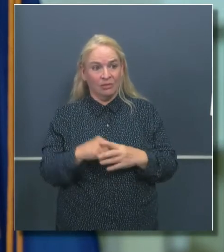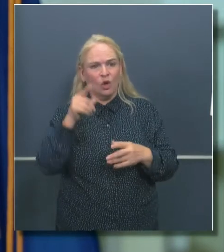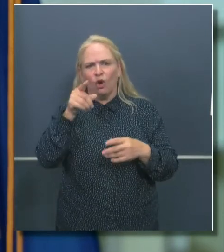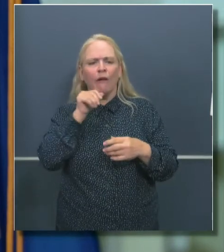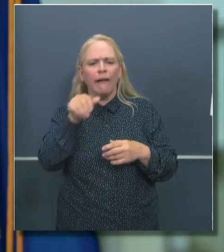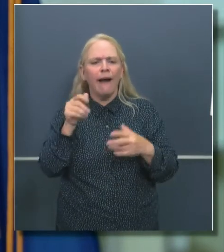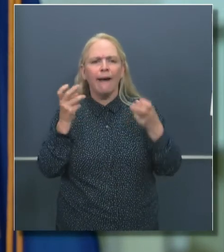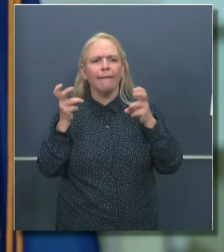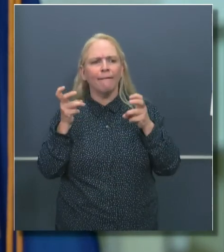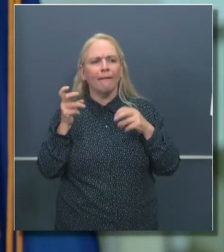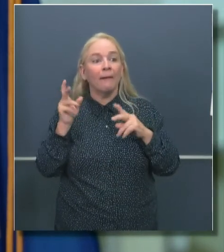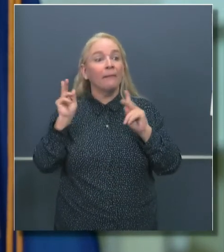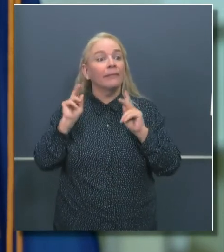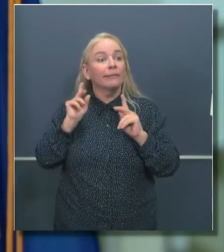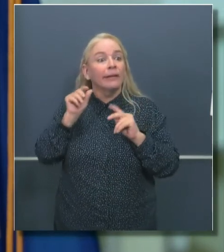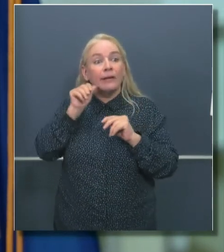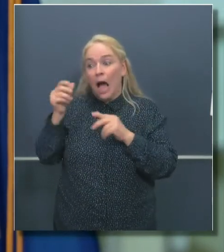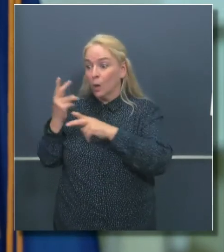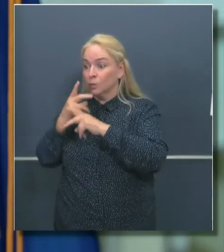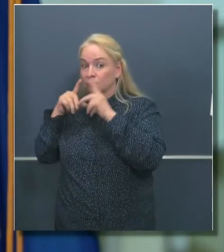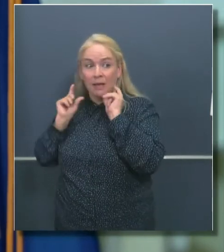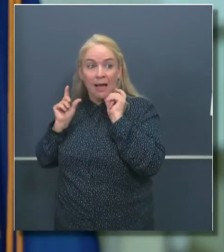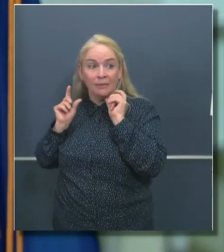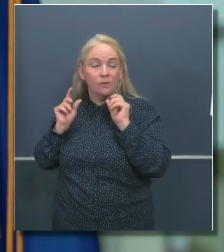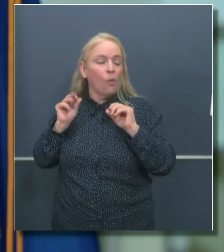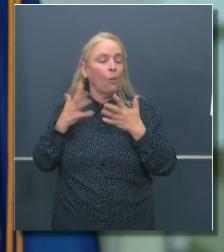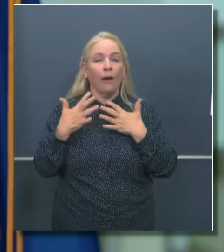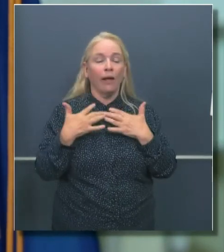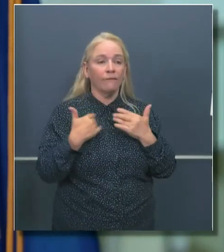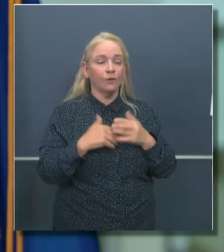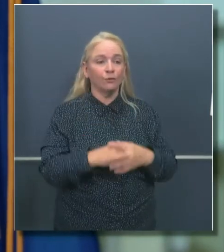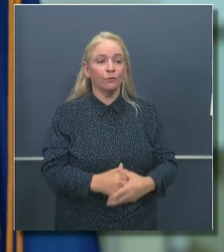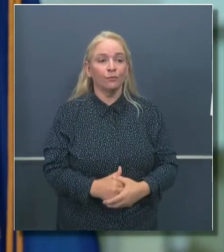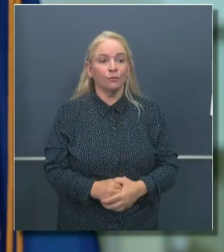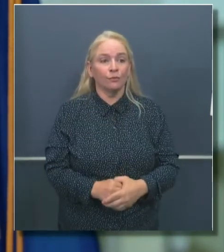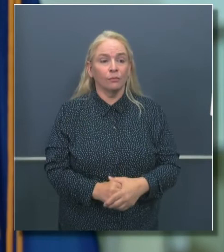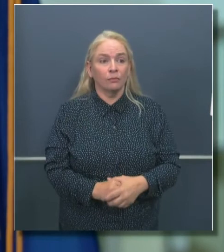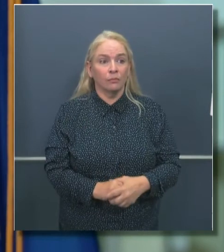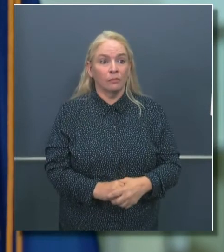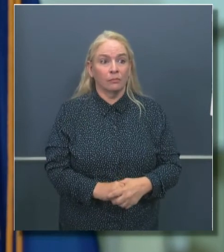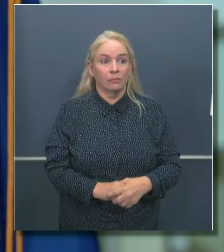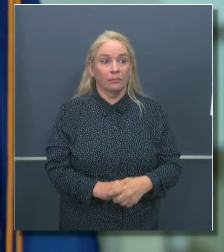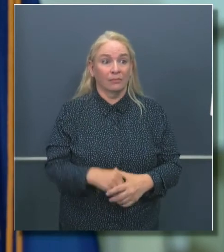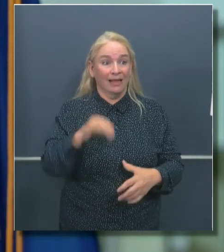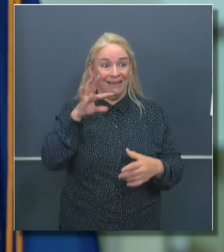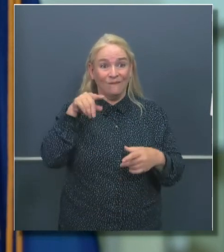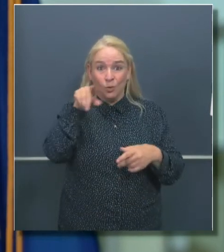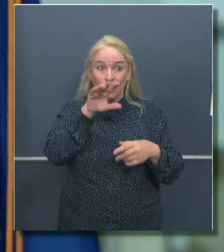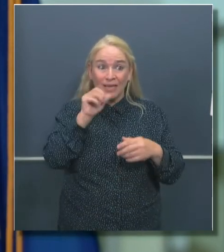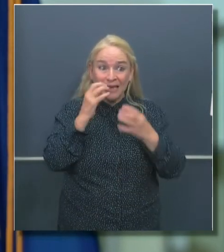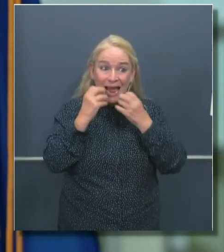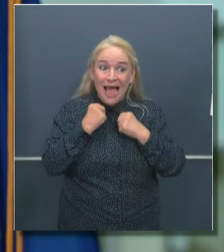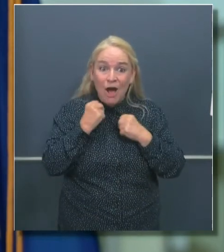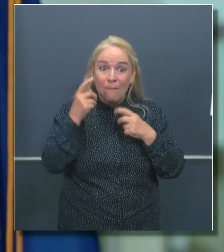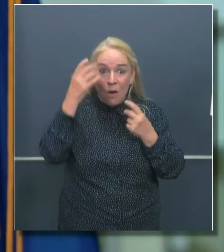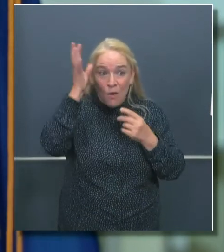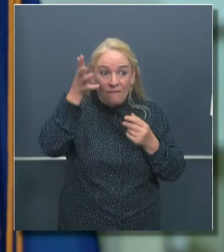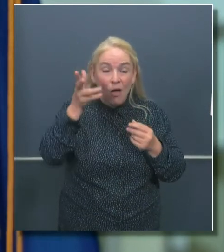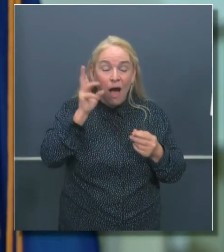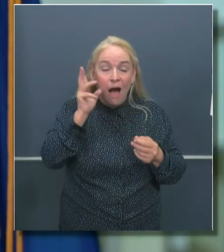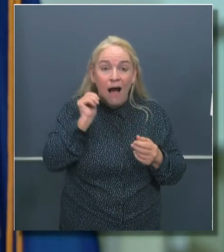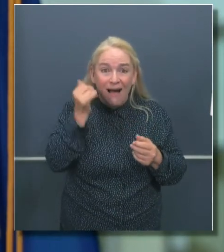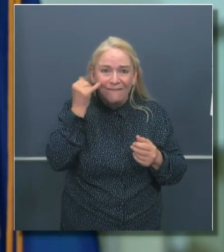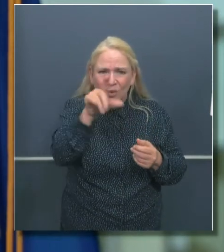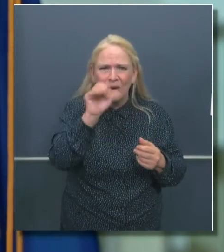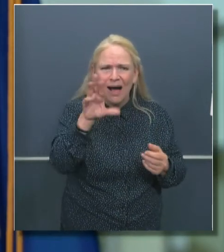or social distancing rules? Yeah, if they care about their grandfather, their uncle, their aunt, that's why they should listen. Look, we're not going to